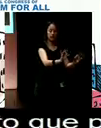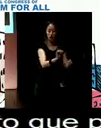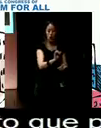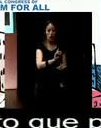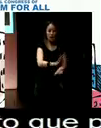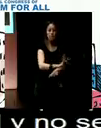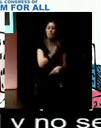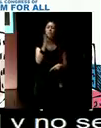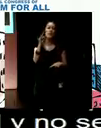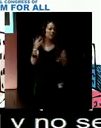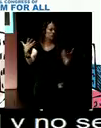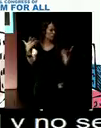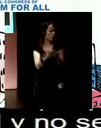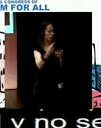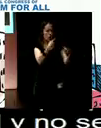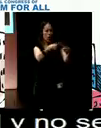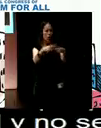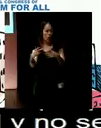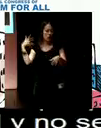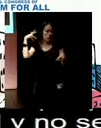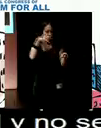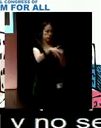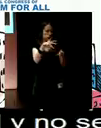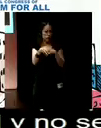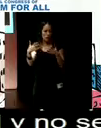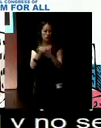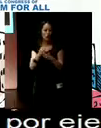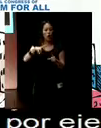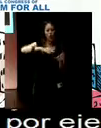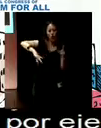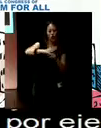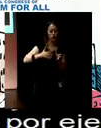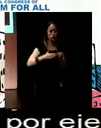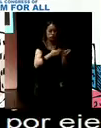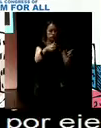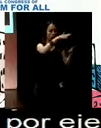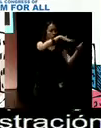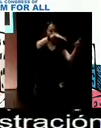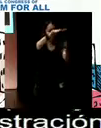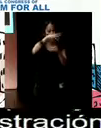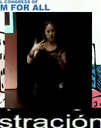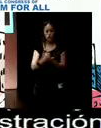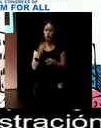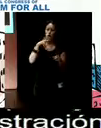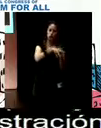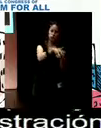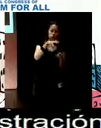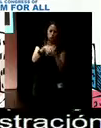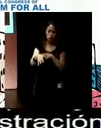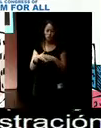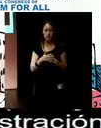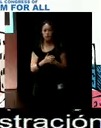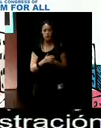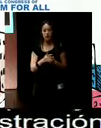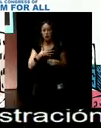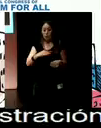or festivals. It involves all the factors existing in the environment.